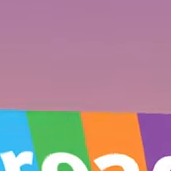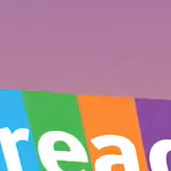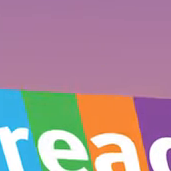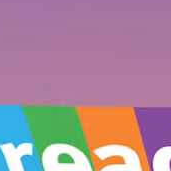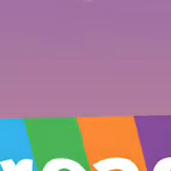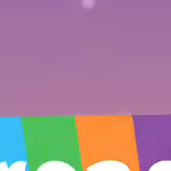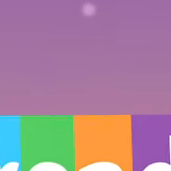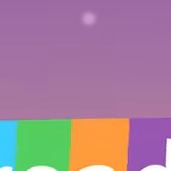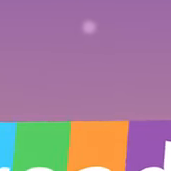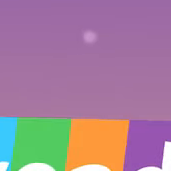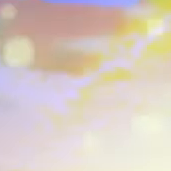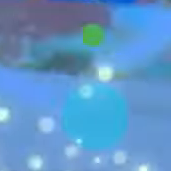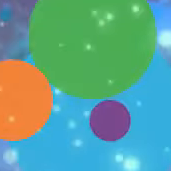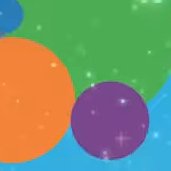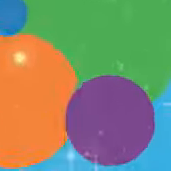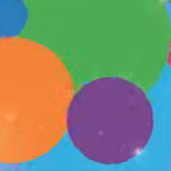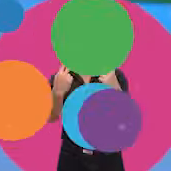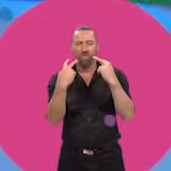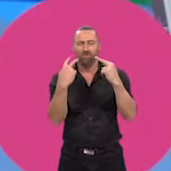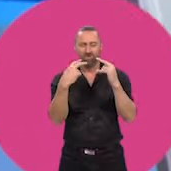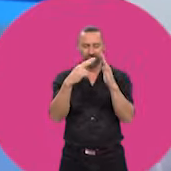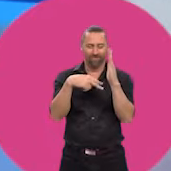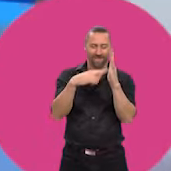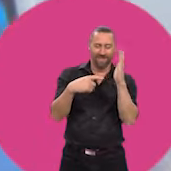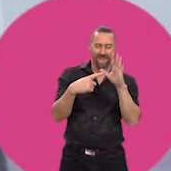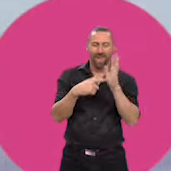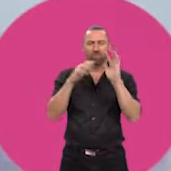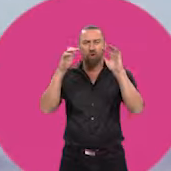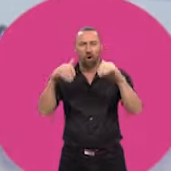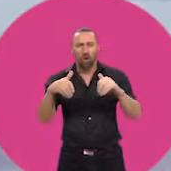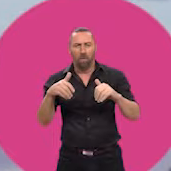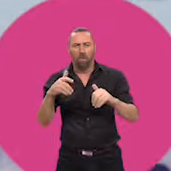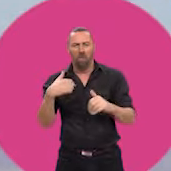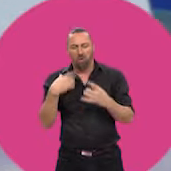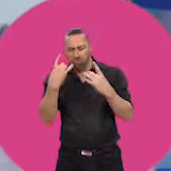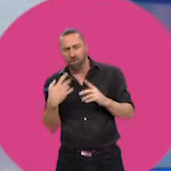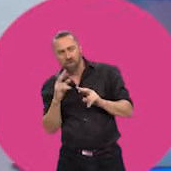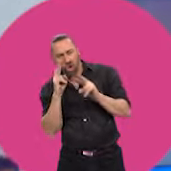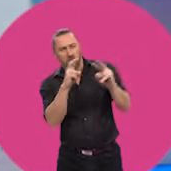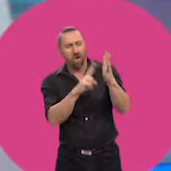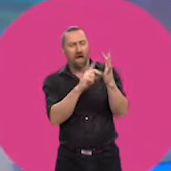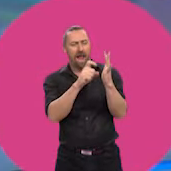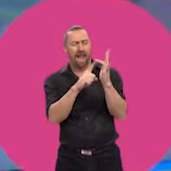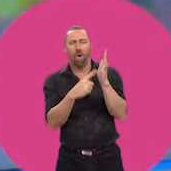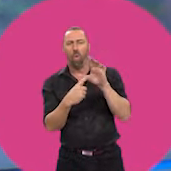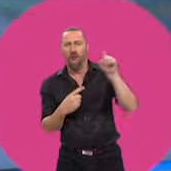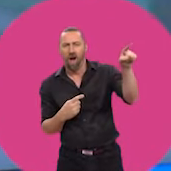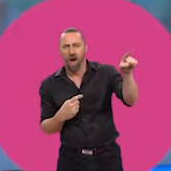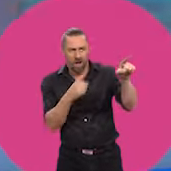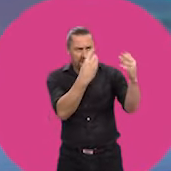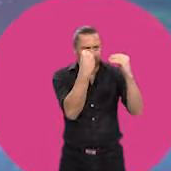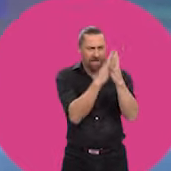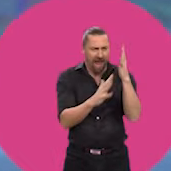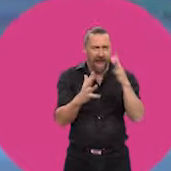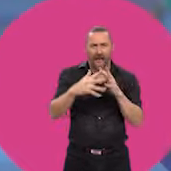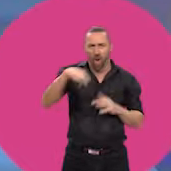Reading at Home TV. Welcome back to Reading at Home. I think it's time we took a trip outside to visit Nicola and